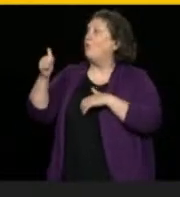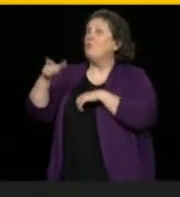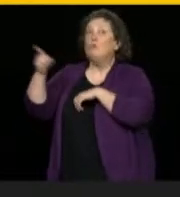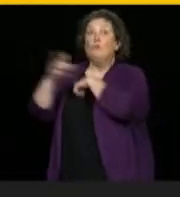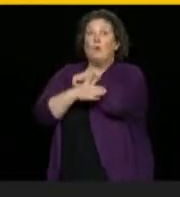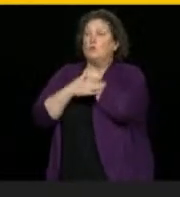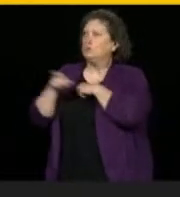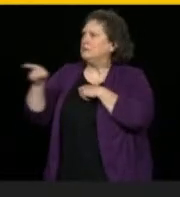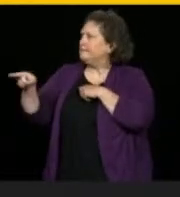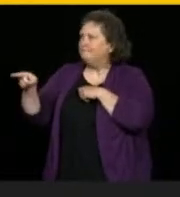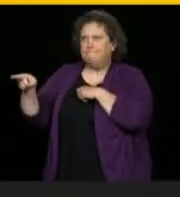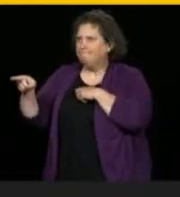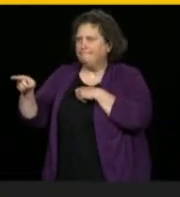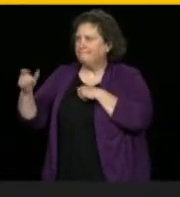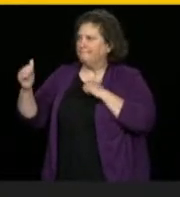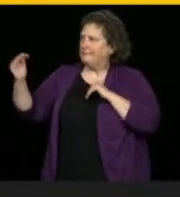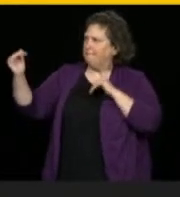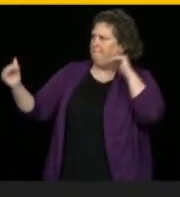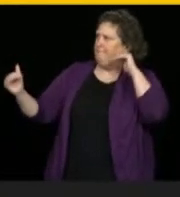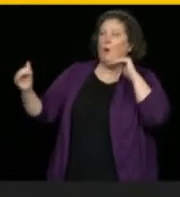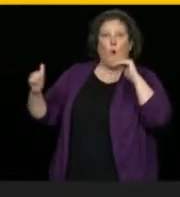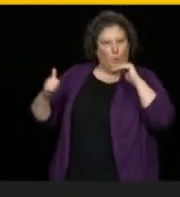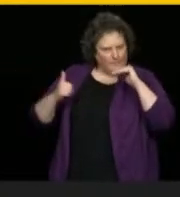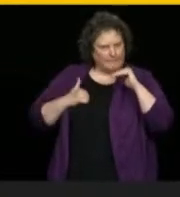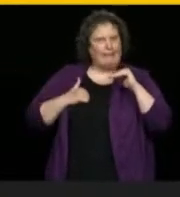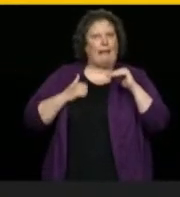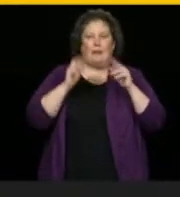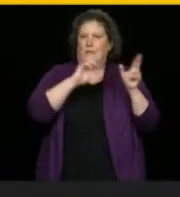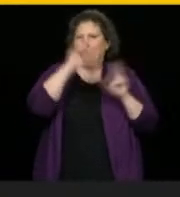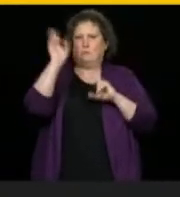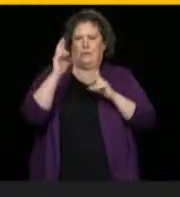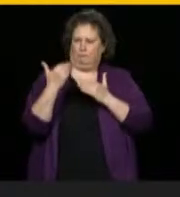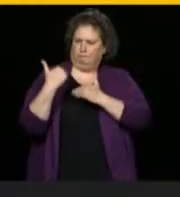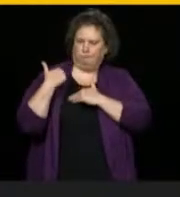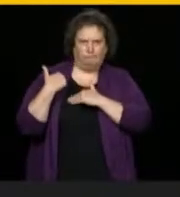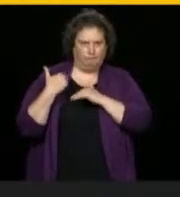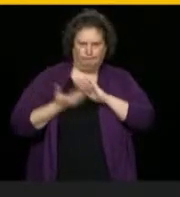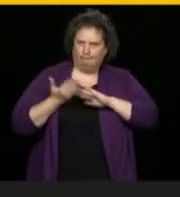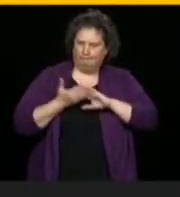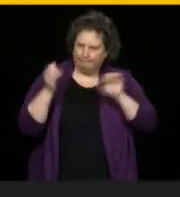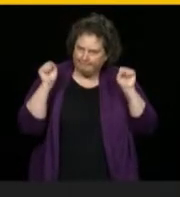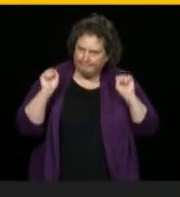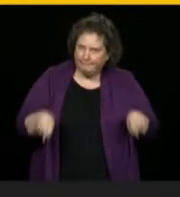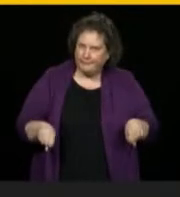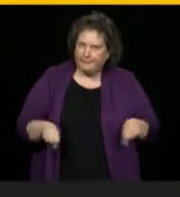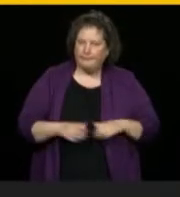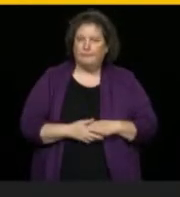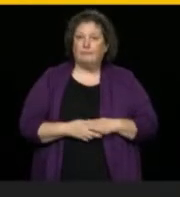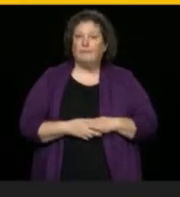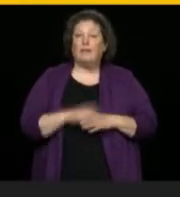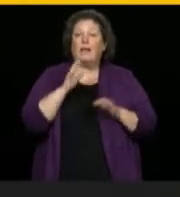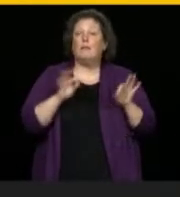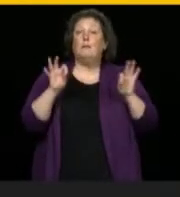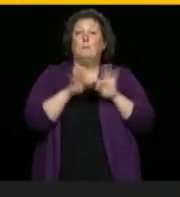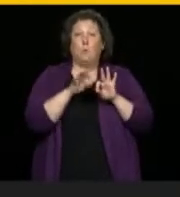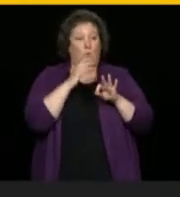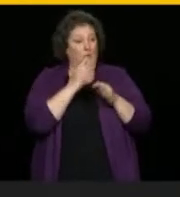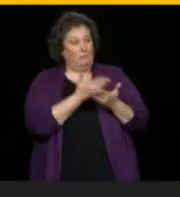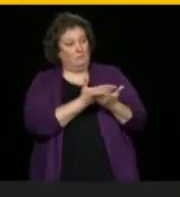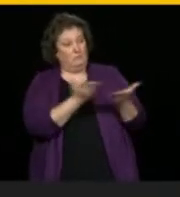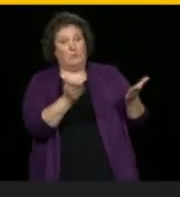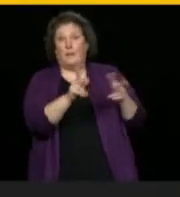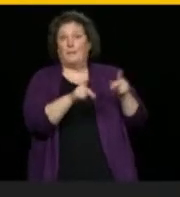very strong way. And we know that by supporting Canadians through this pandemic, we maximize